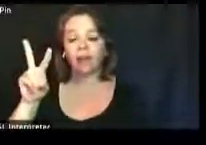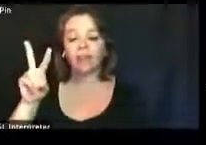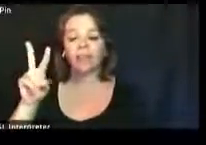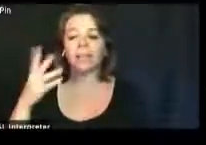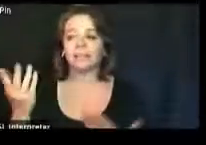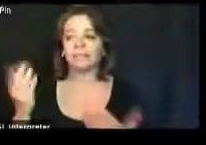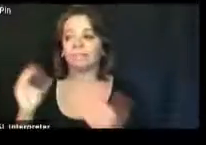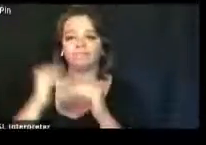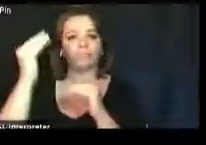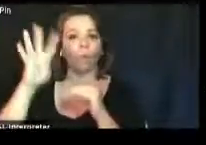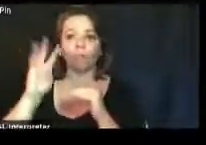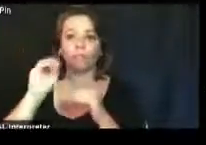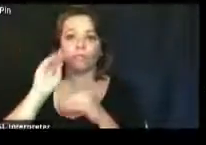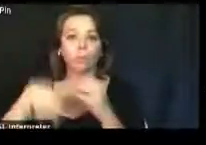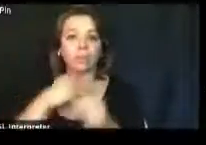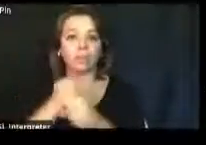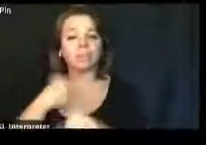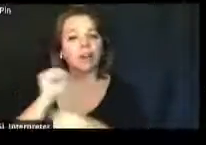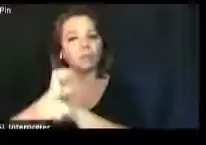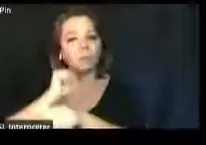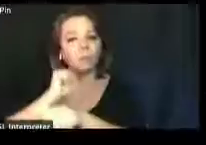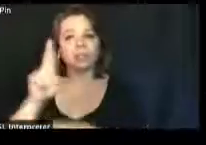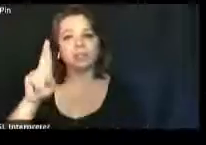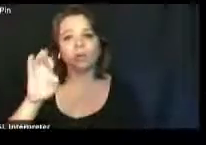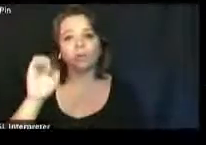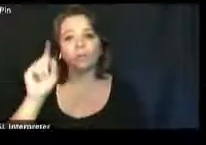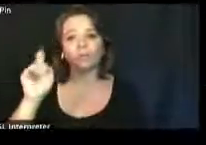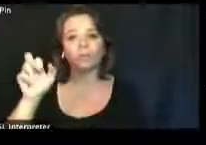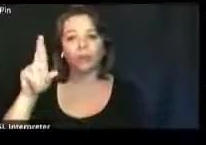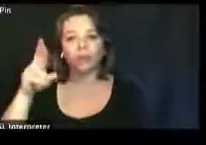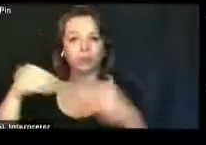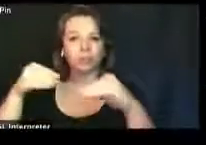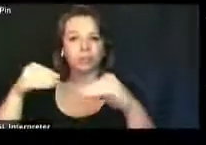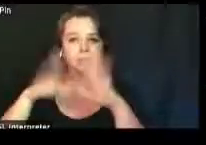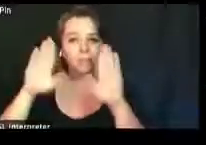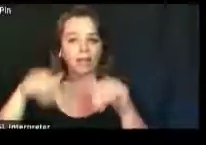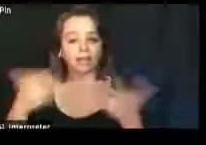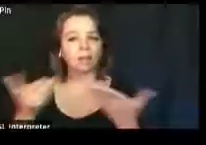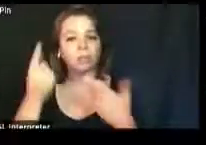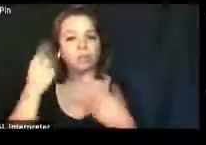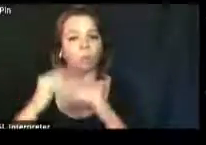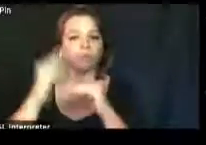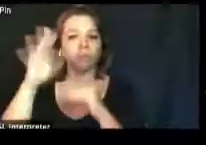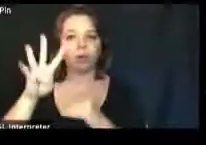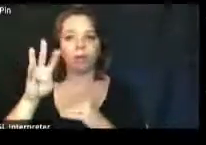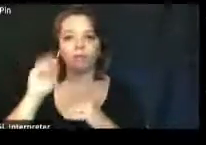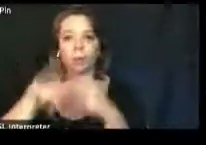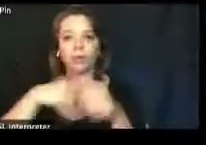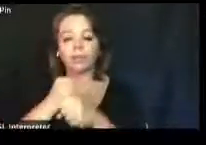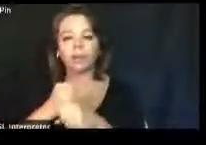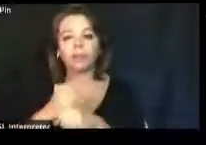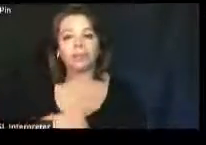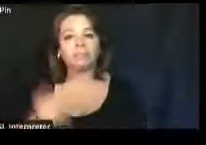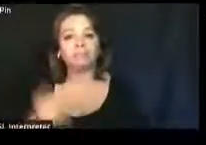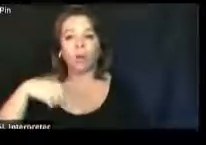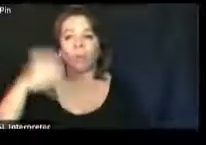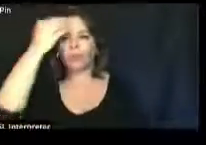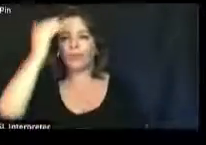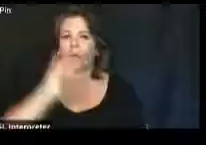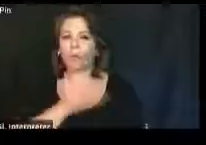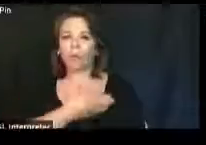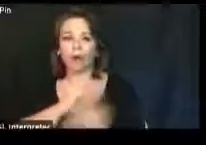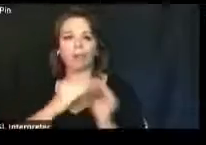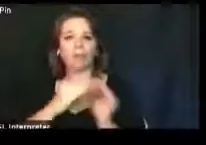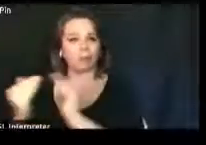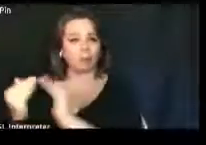more than 40 years. I have worked as a realtor here for more than 40 years. Realtors know their neighborhoods. They know